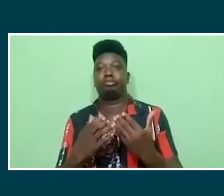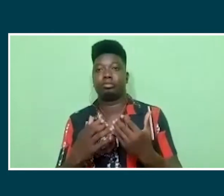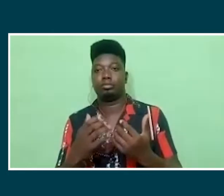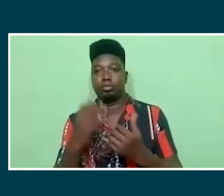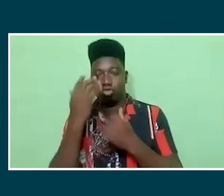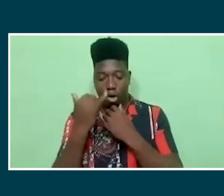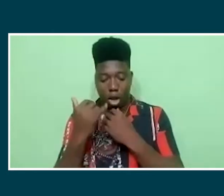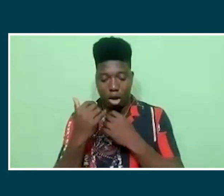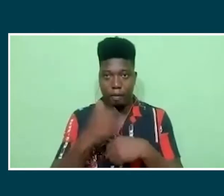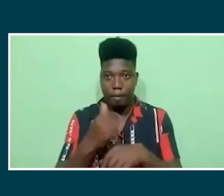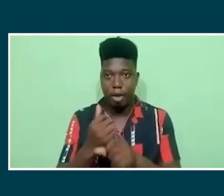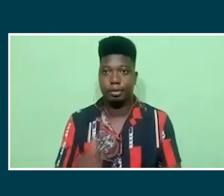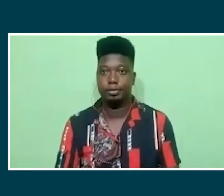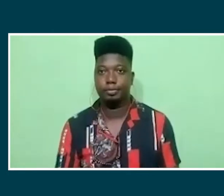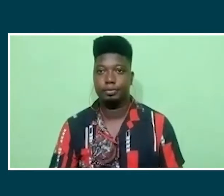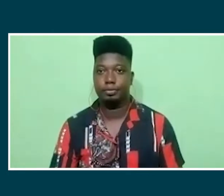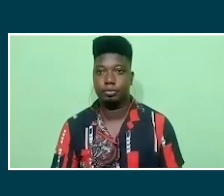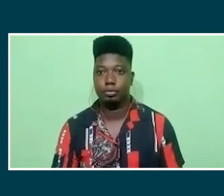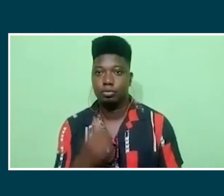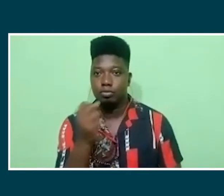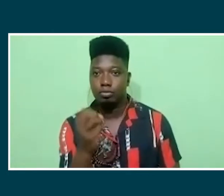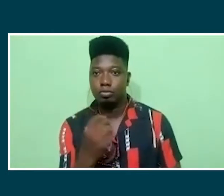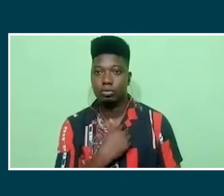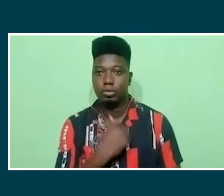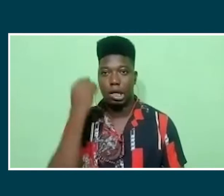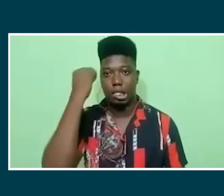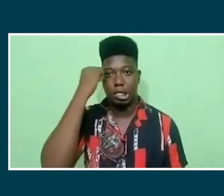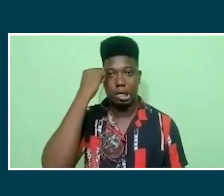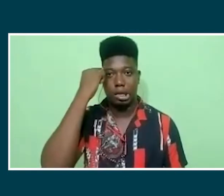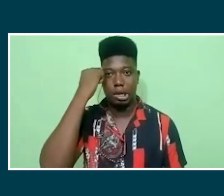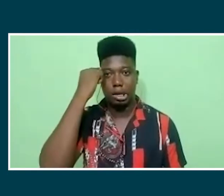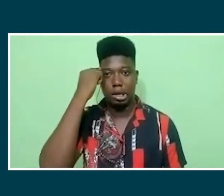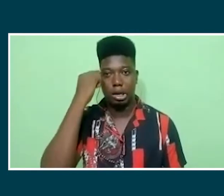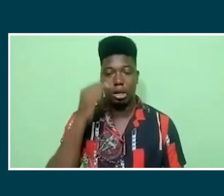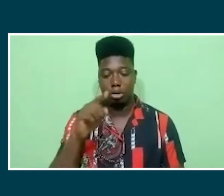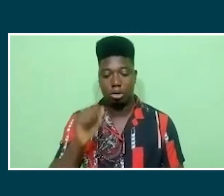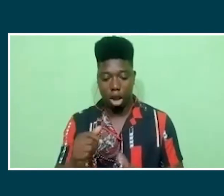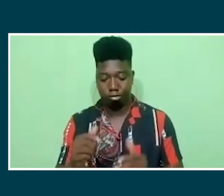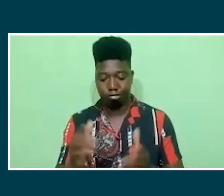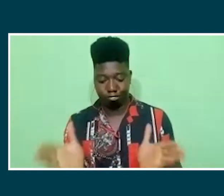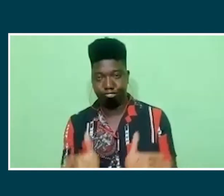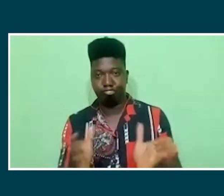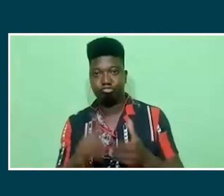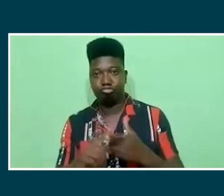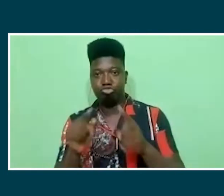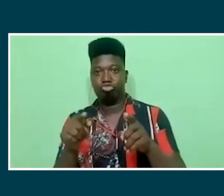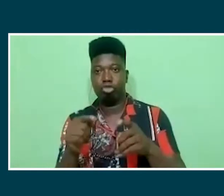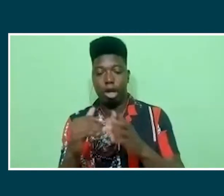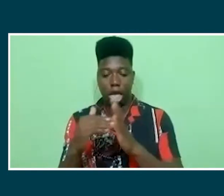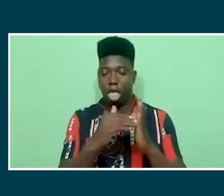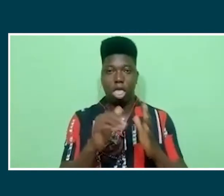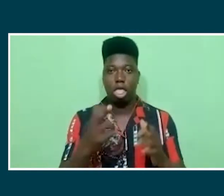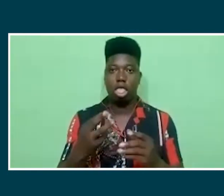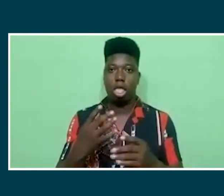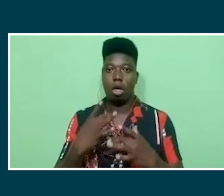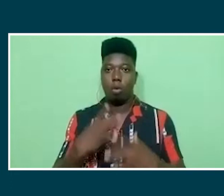that. So I think that's how I'd put it. And mostly they tend to go against their will. And boys are really not given